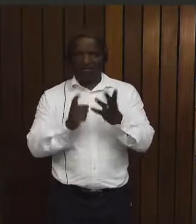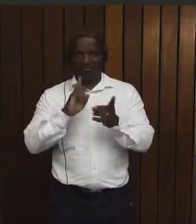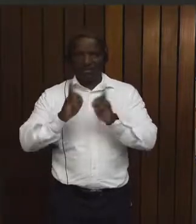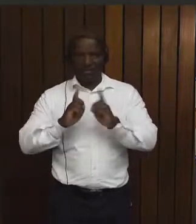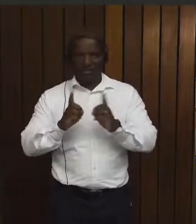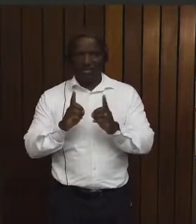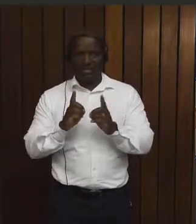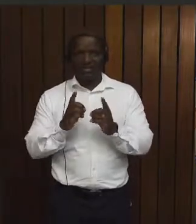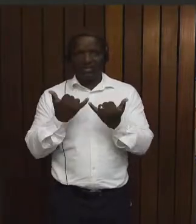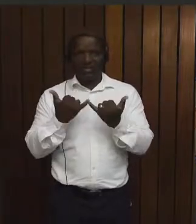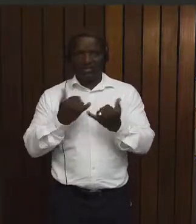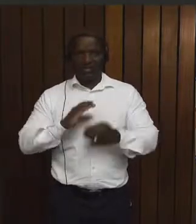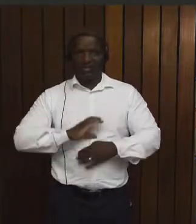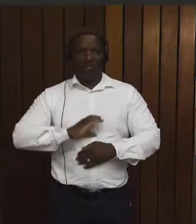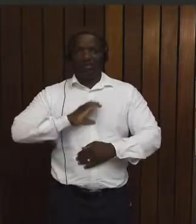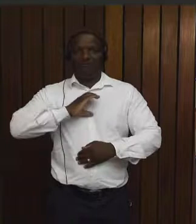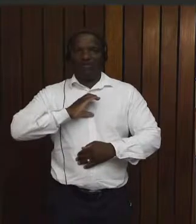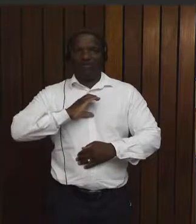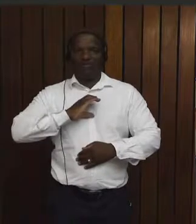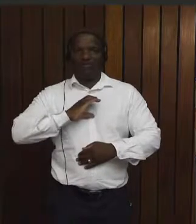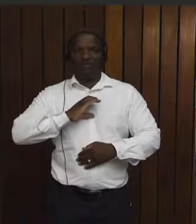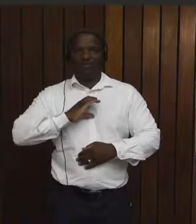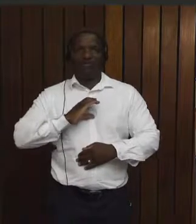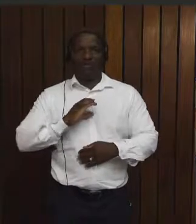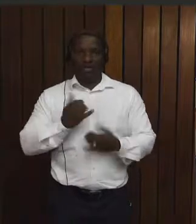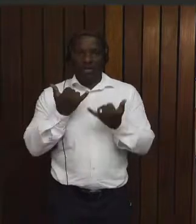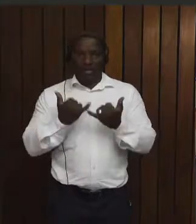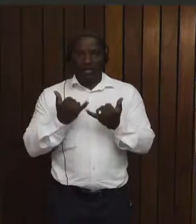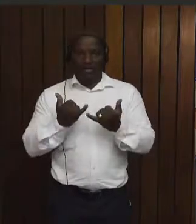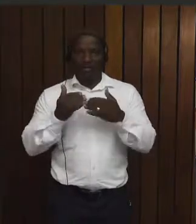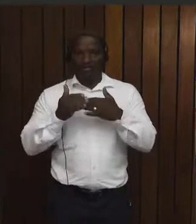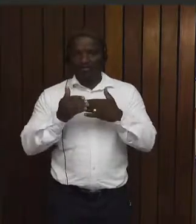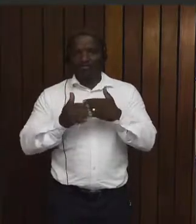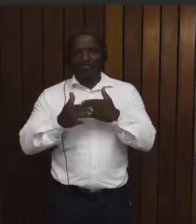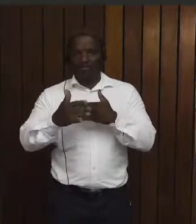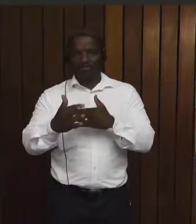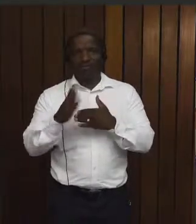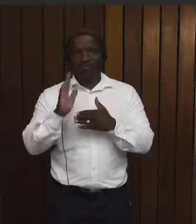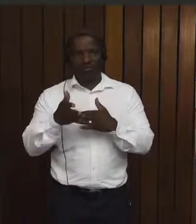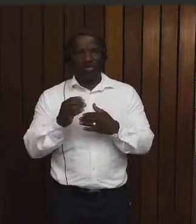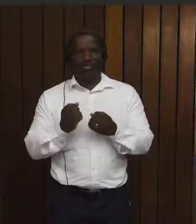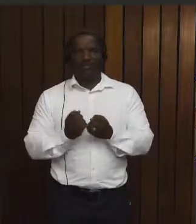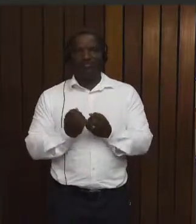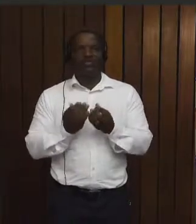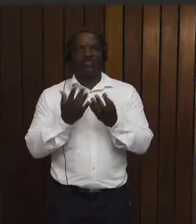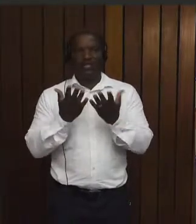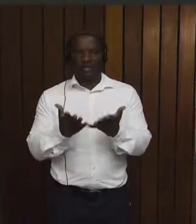much confident that we will be able to deliver